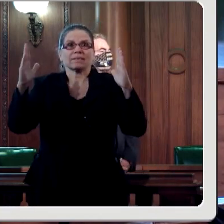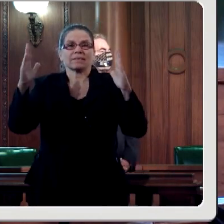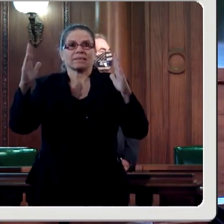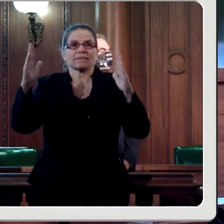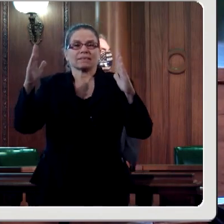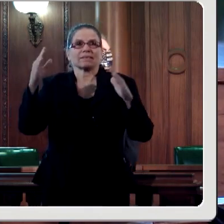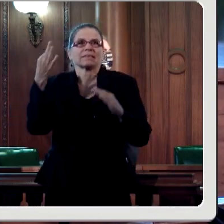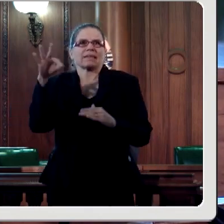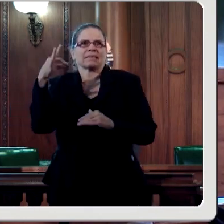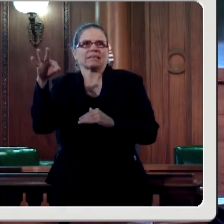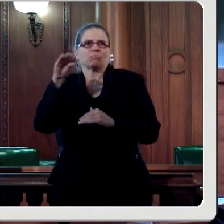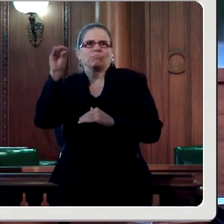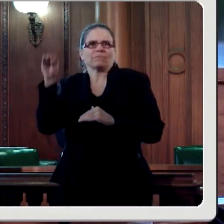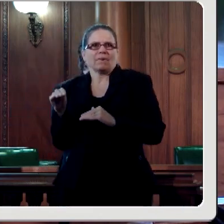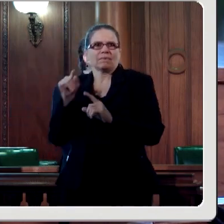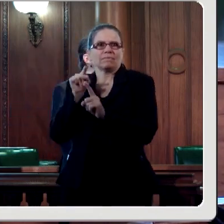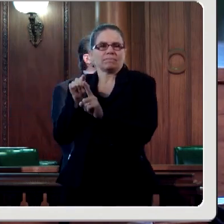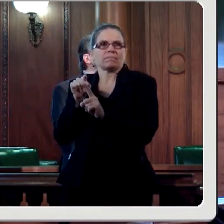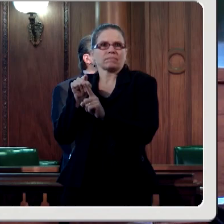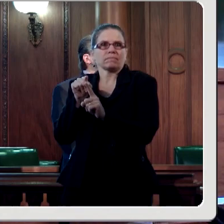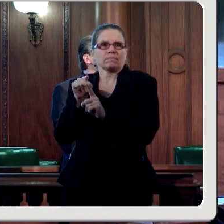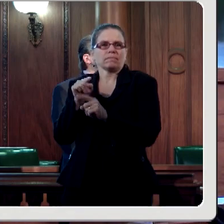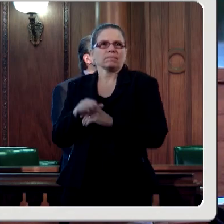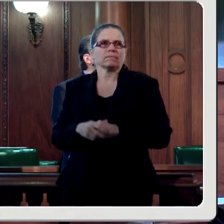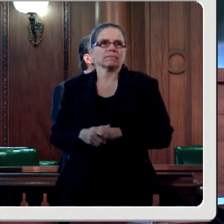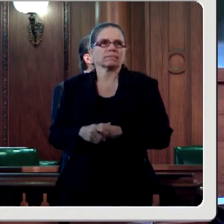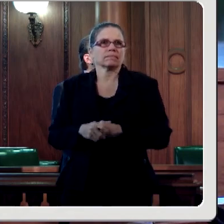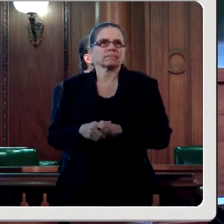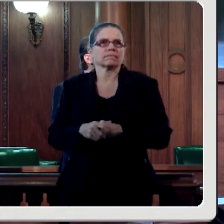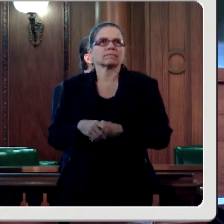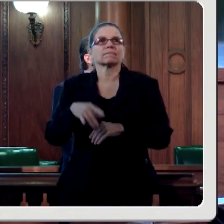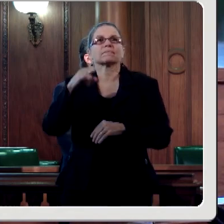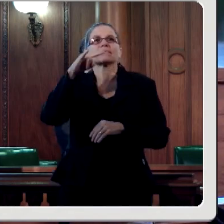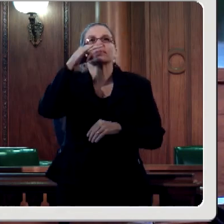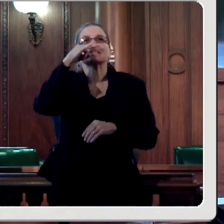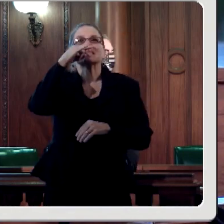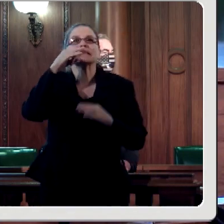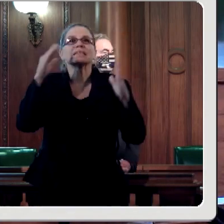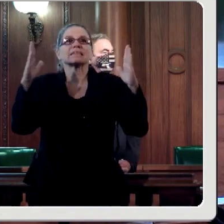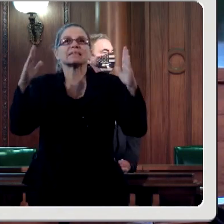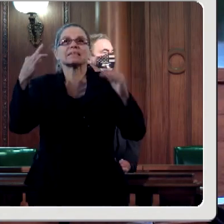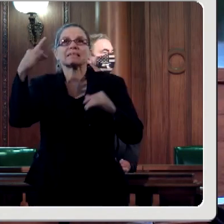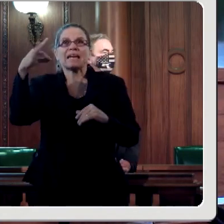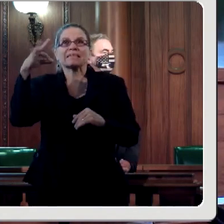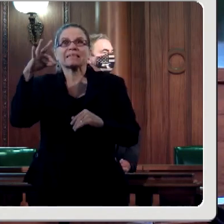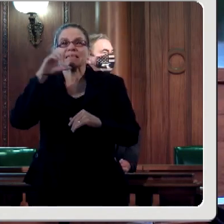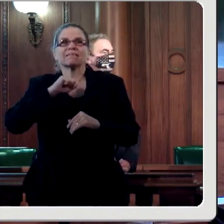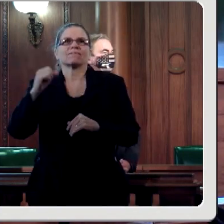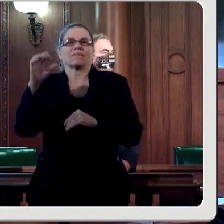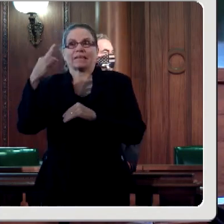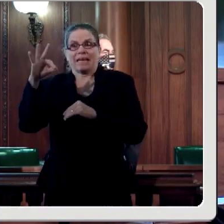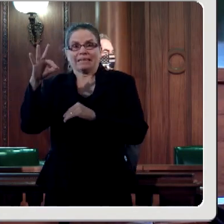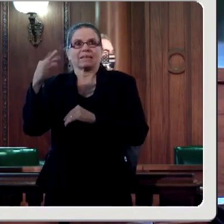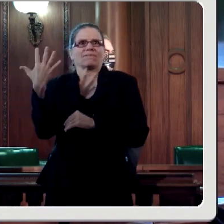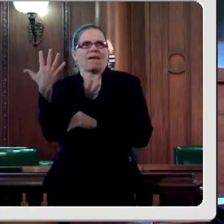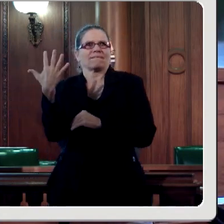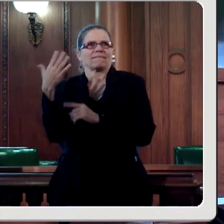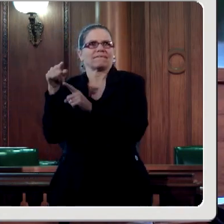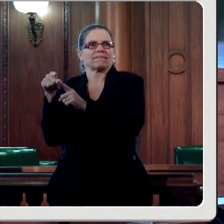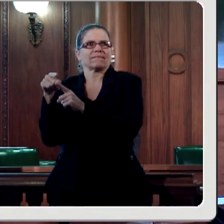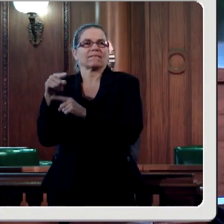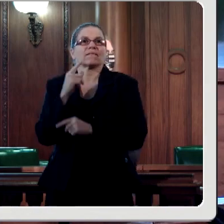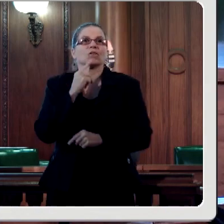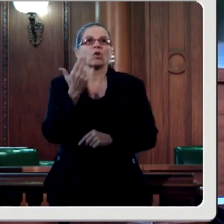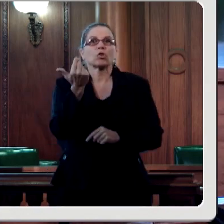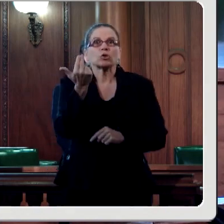10-year-olds. We have 5 19-year-olds, 3 14-year-olds, 2